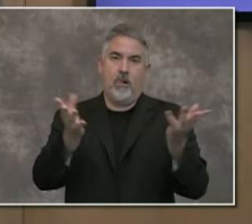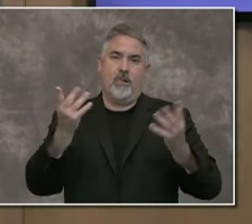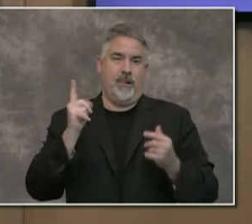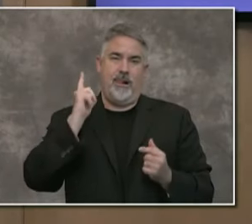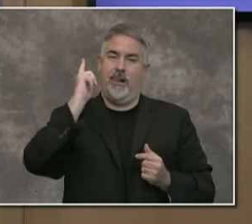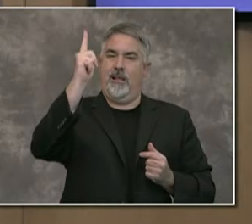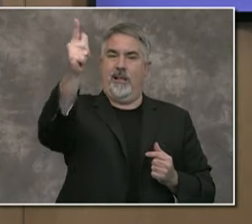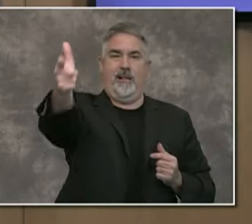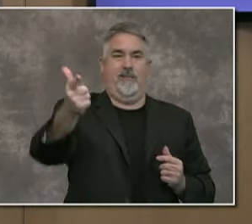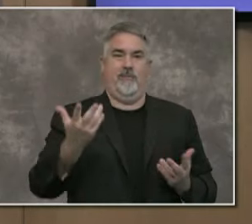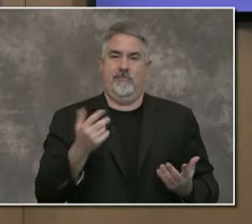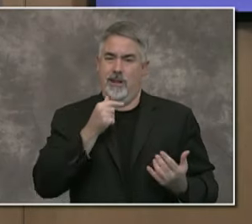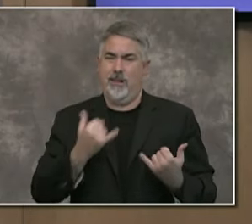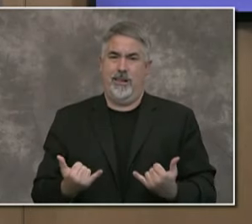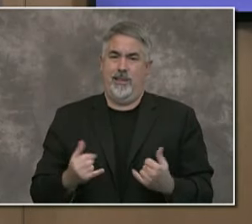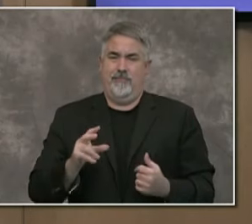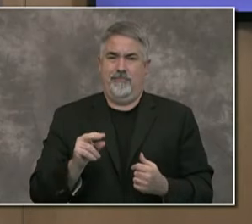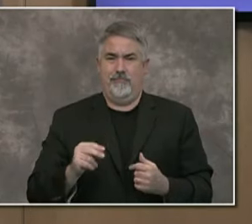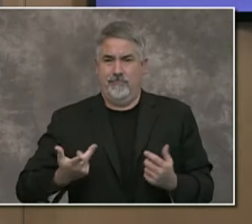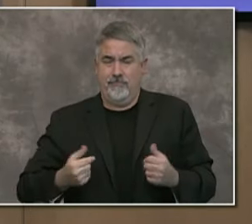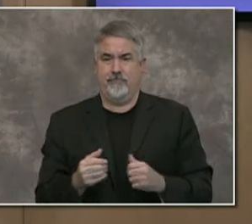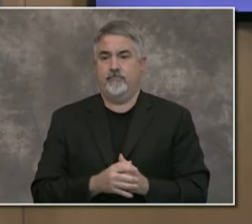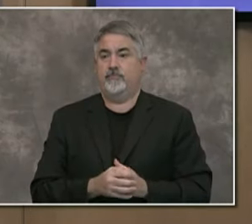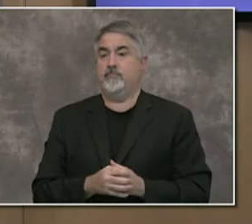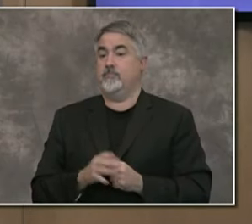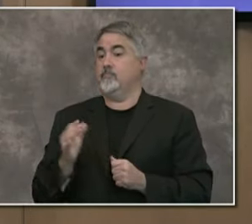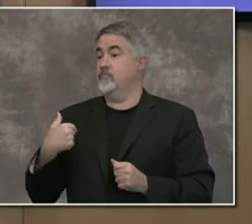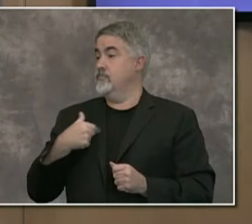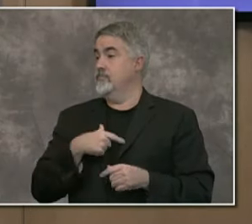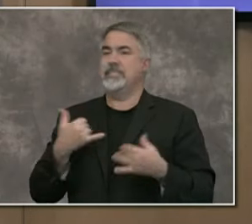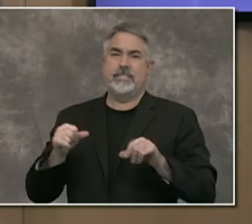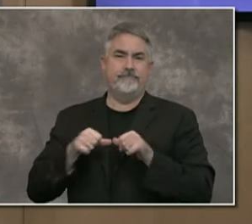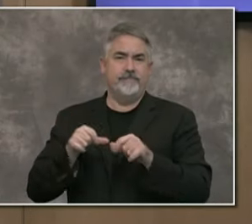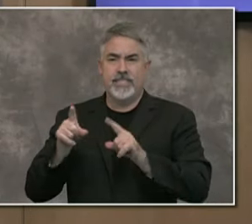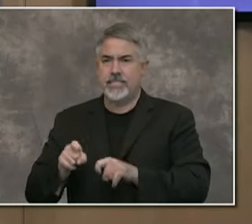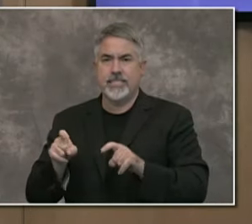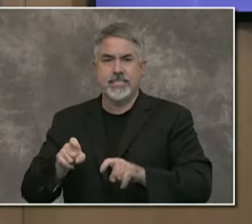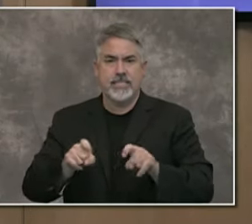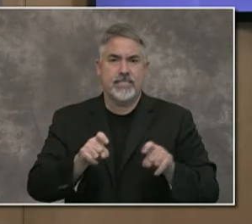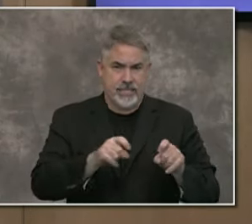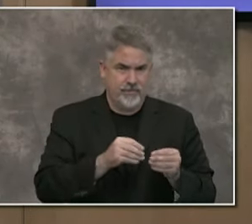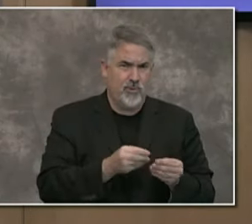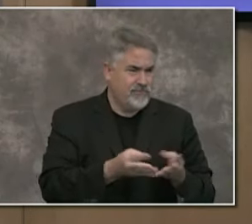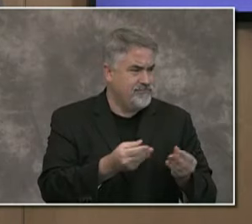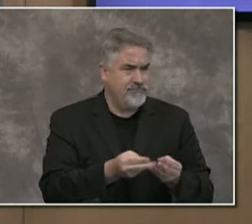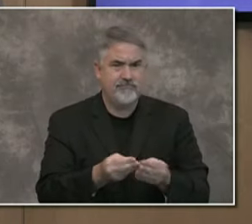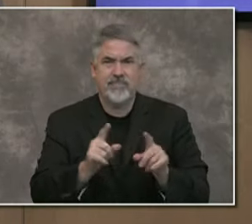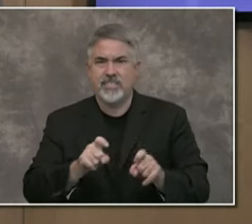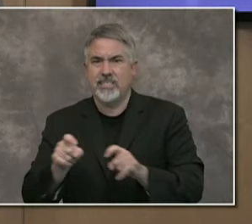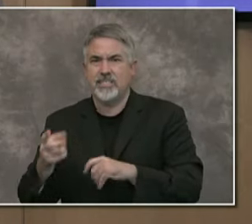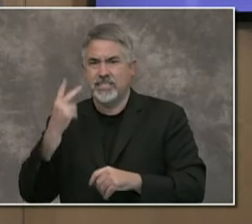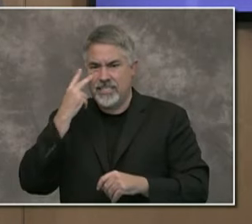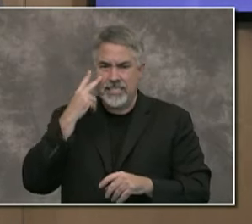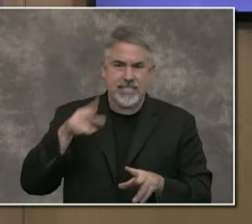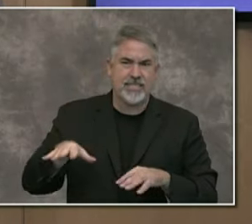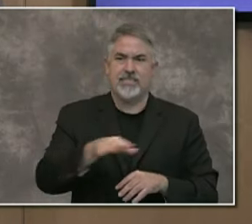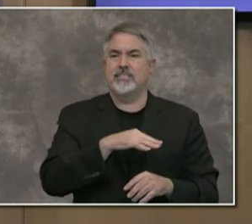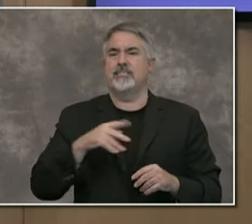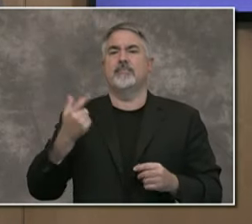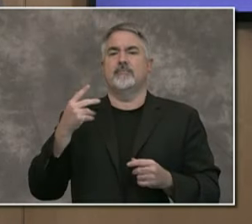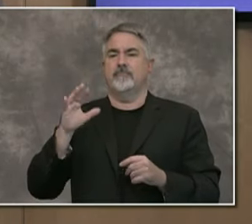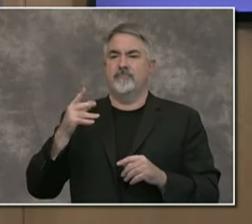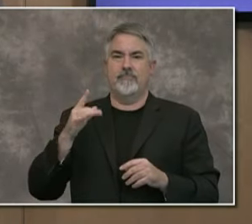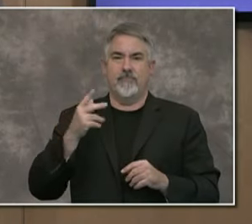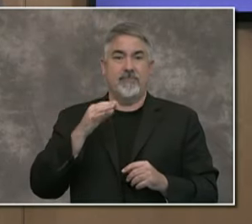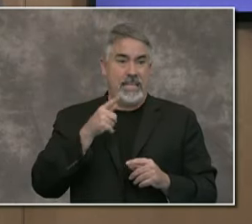readily accessible rapid testing, tracking, tracing, and the appropriate way to put individuals who are positive in isolation to make sure that we